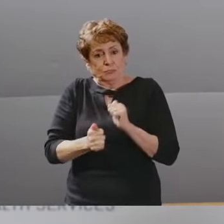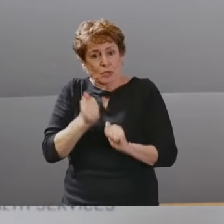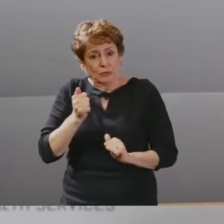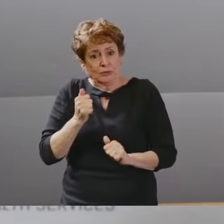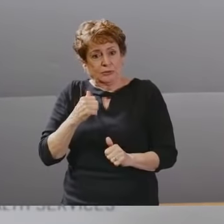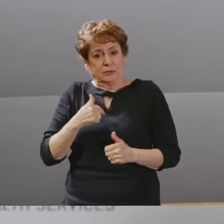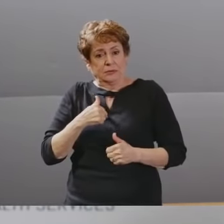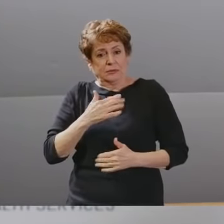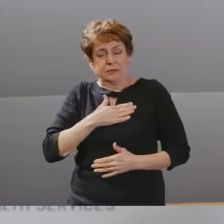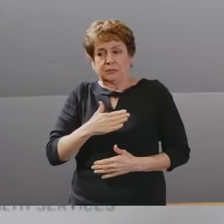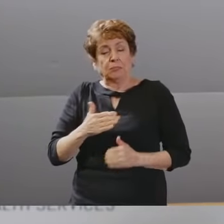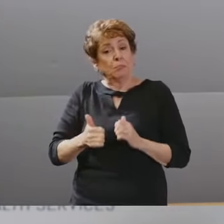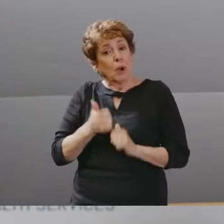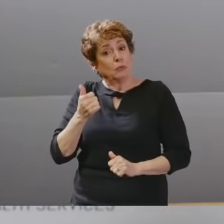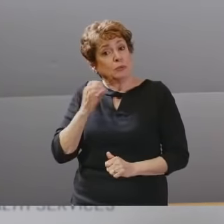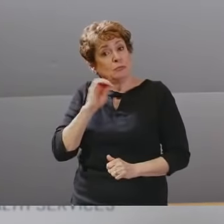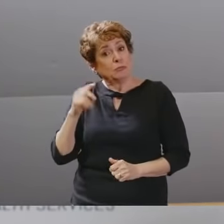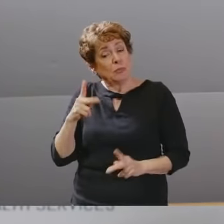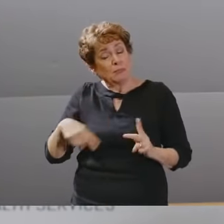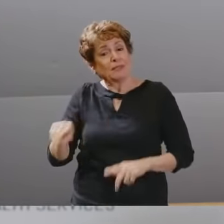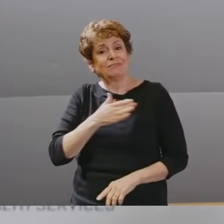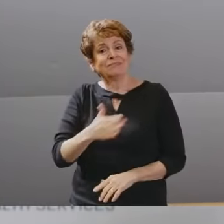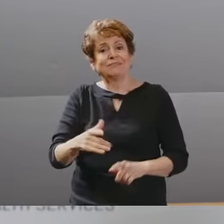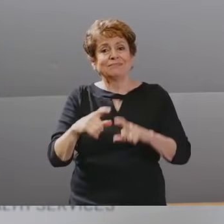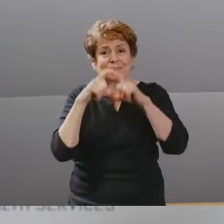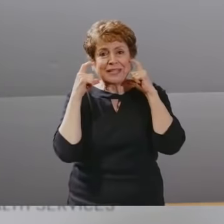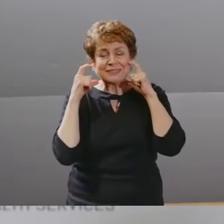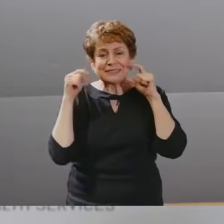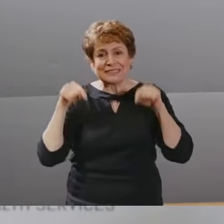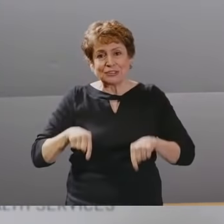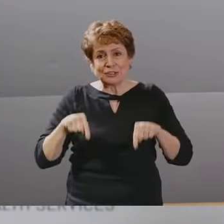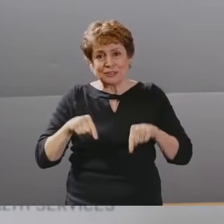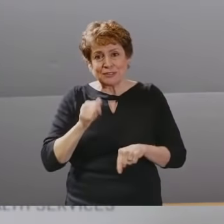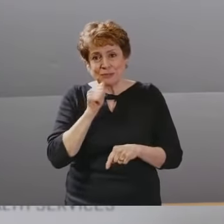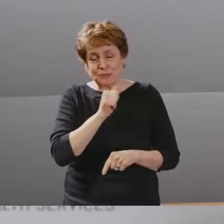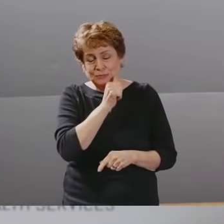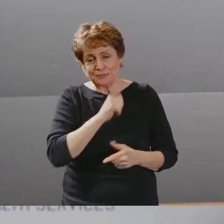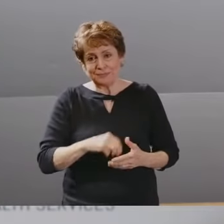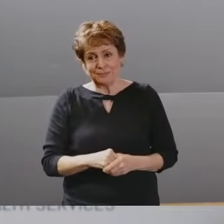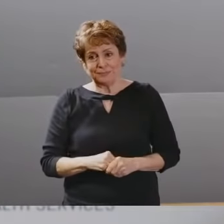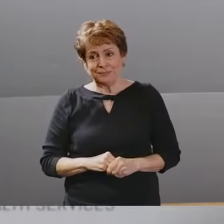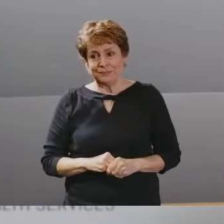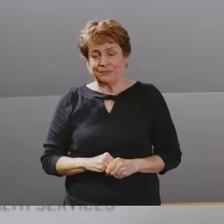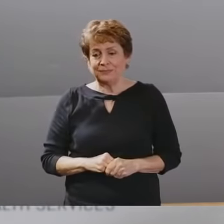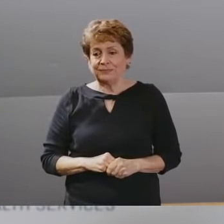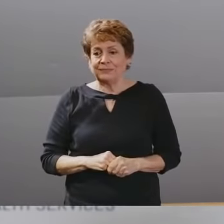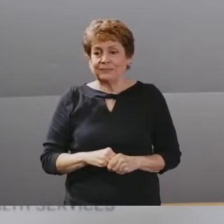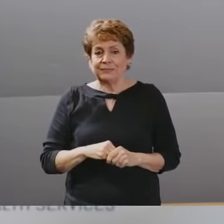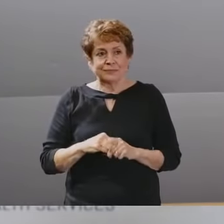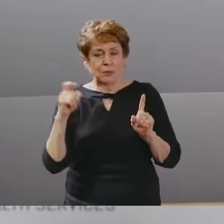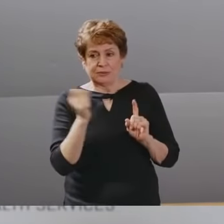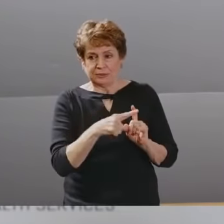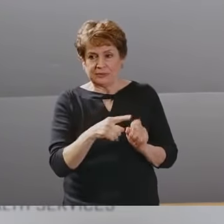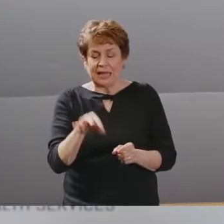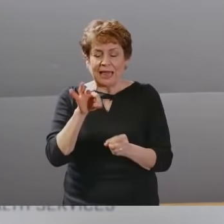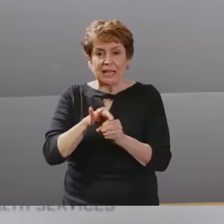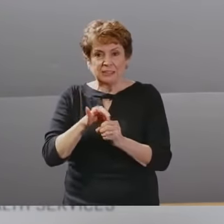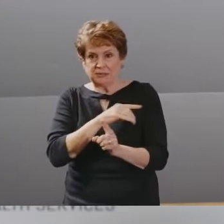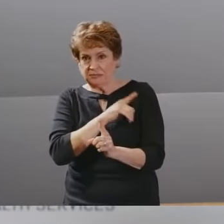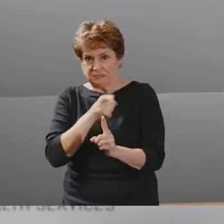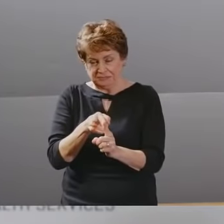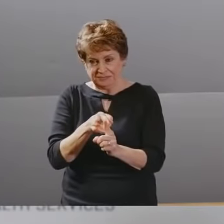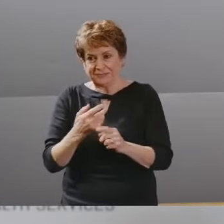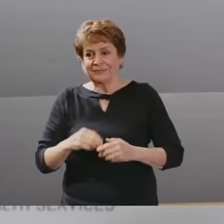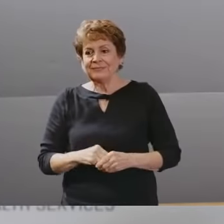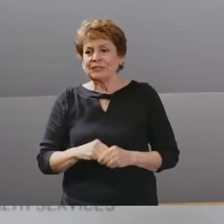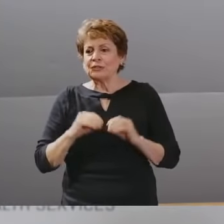this question a little bit, but there's really no serious person believes that there was